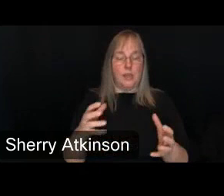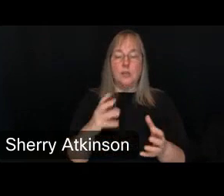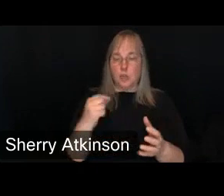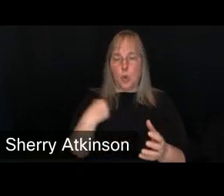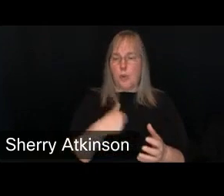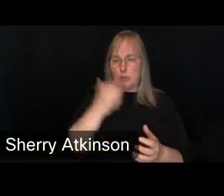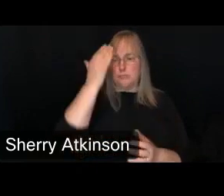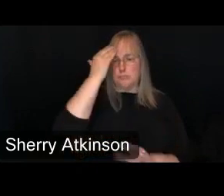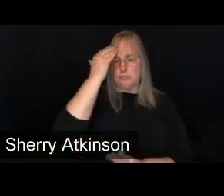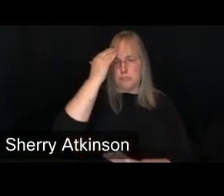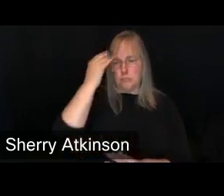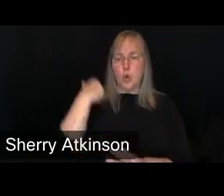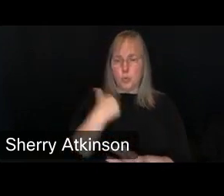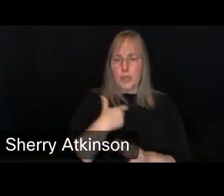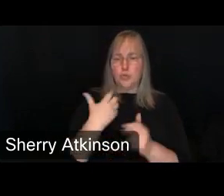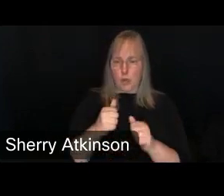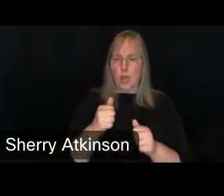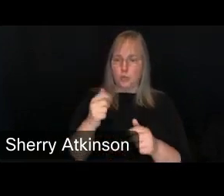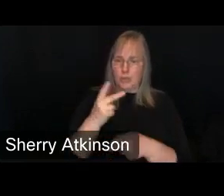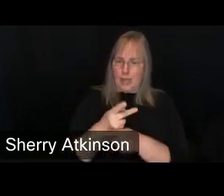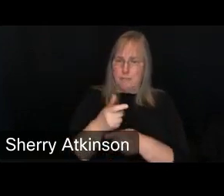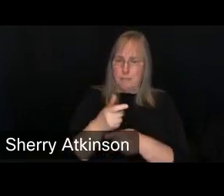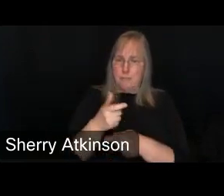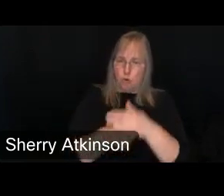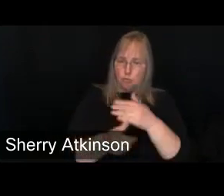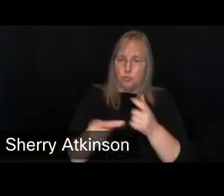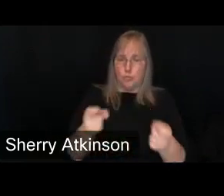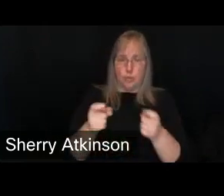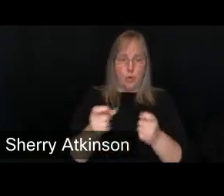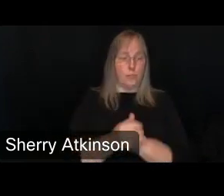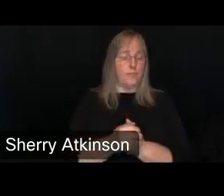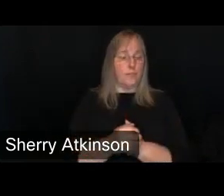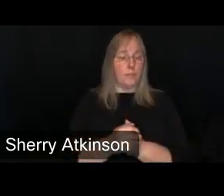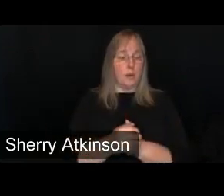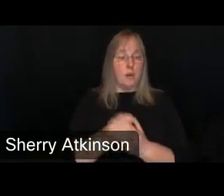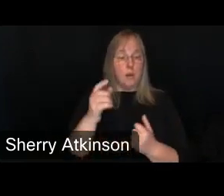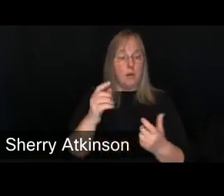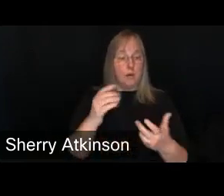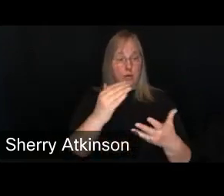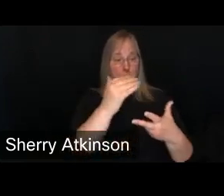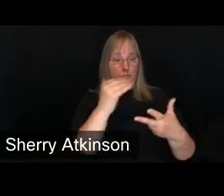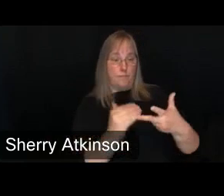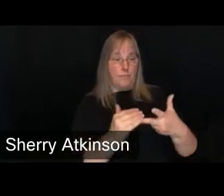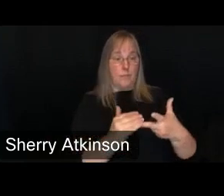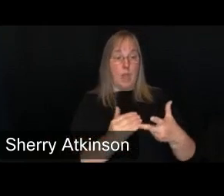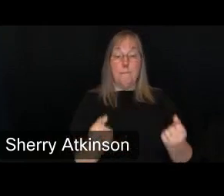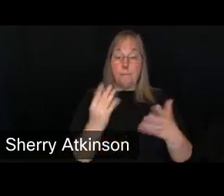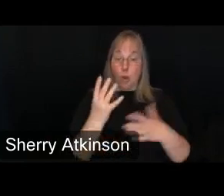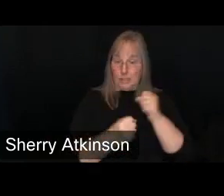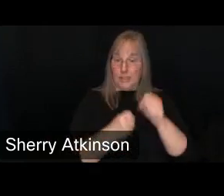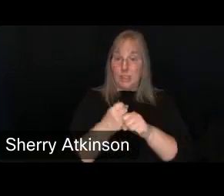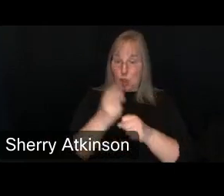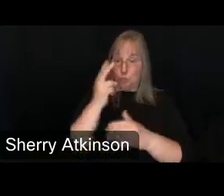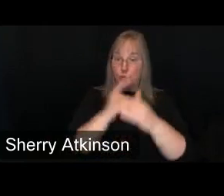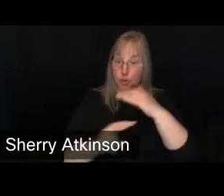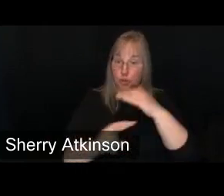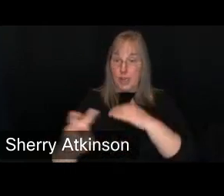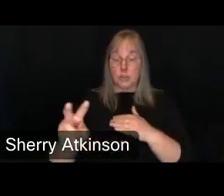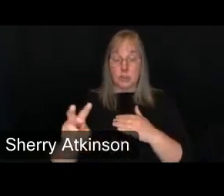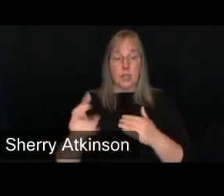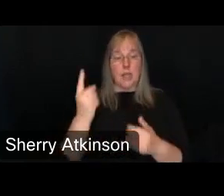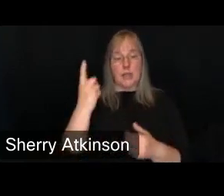we try to put it under control. In terms of multi-year projections there, last year was